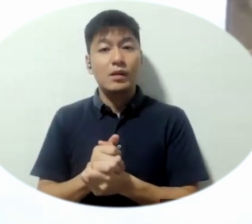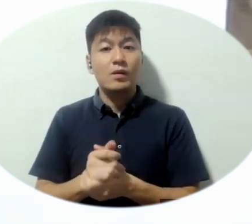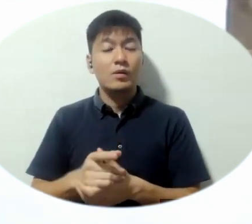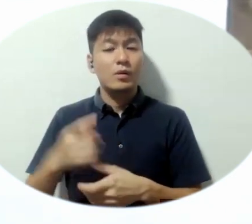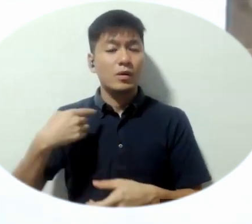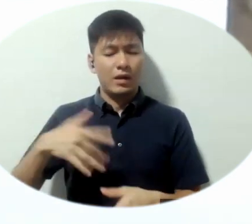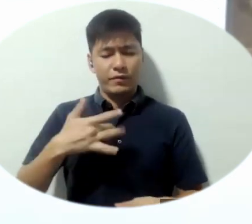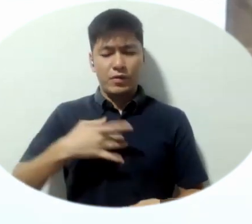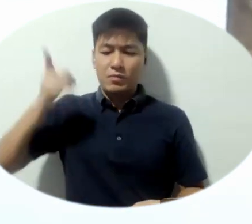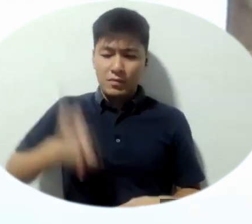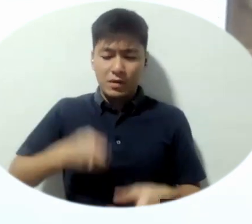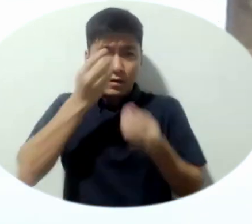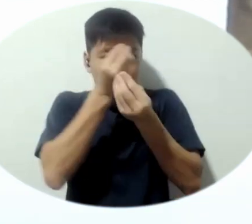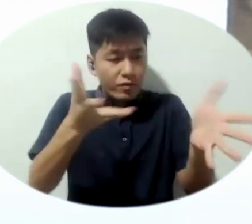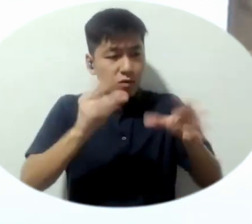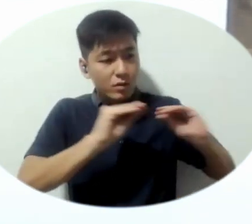can